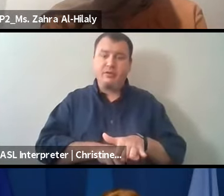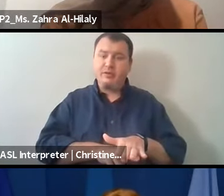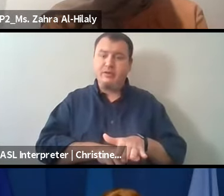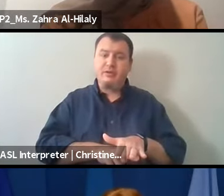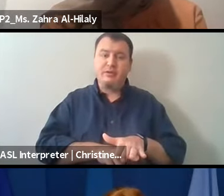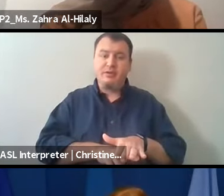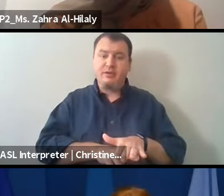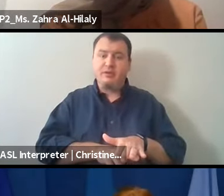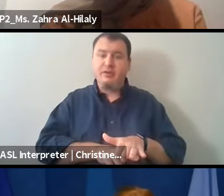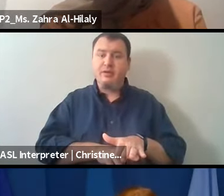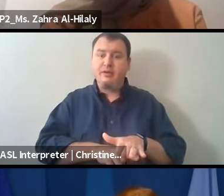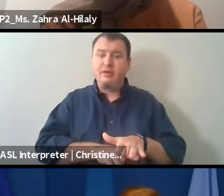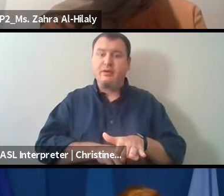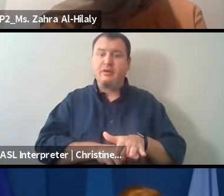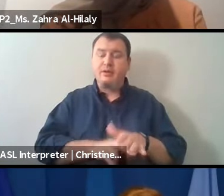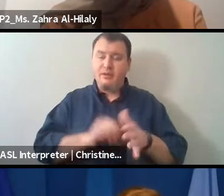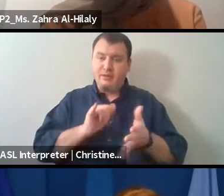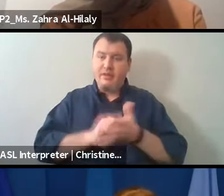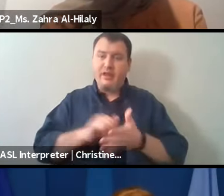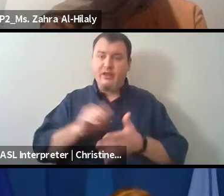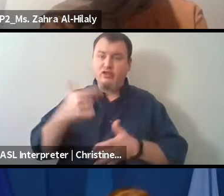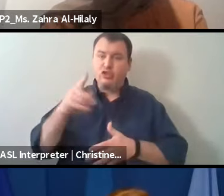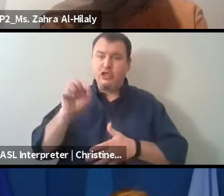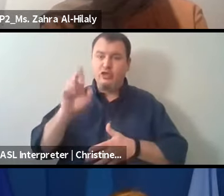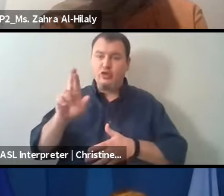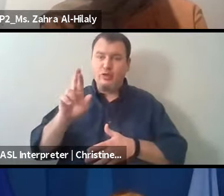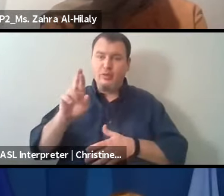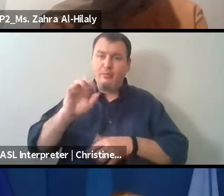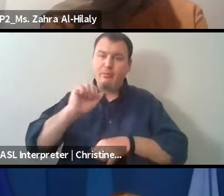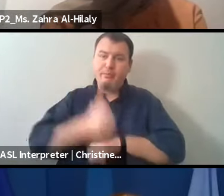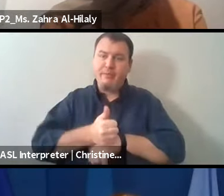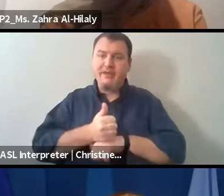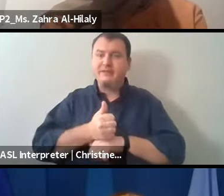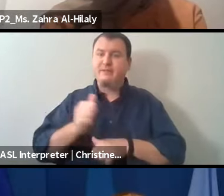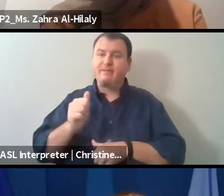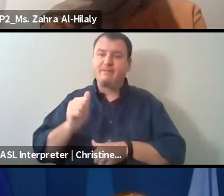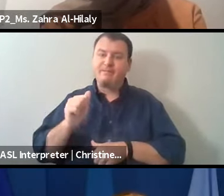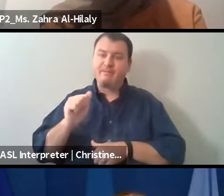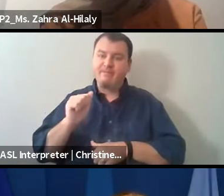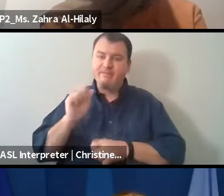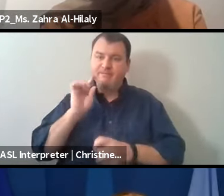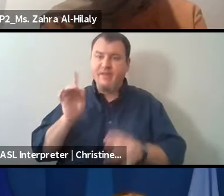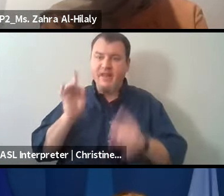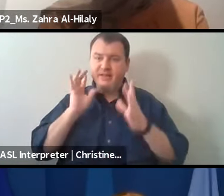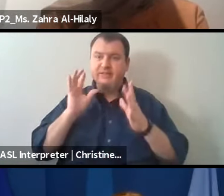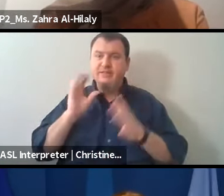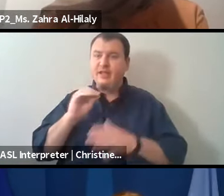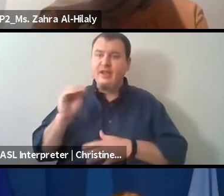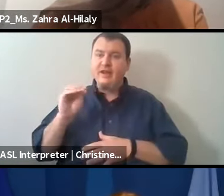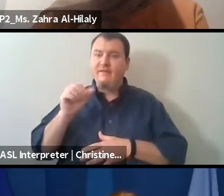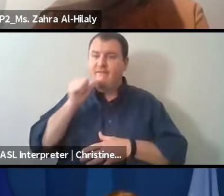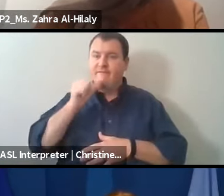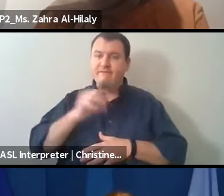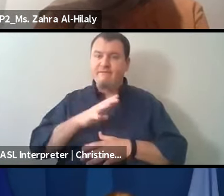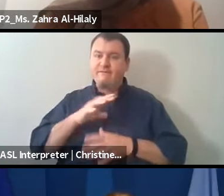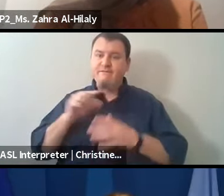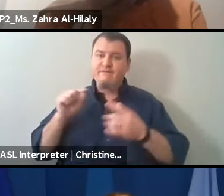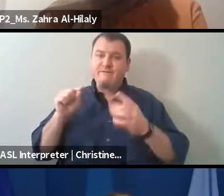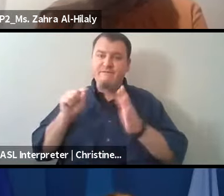bury this gender-based violence and femicide with